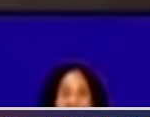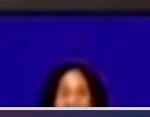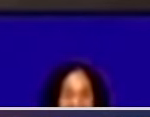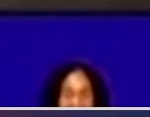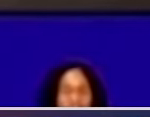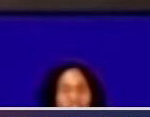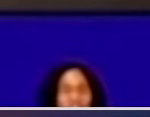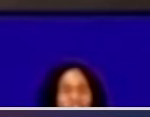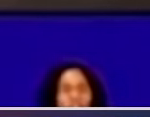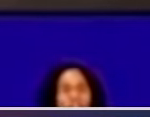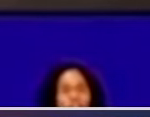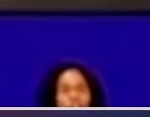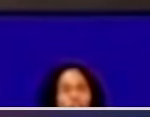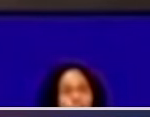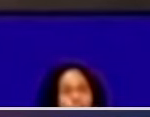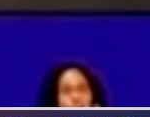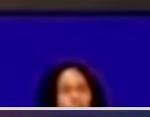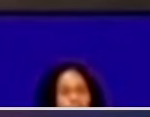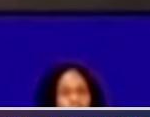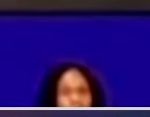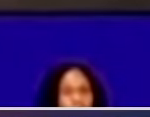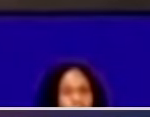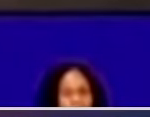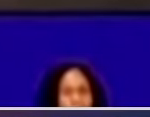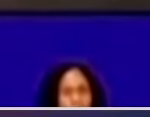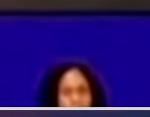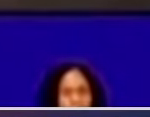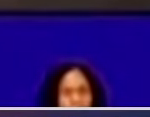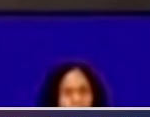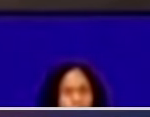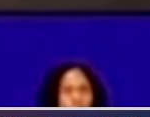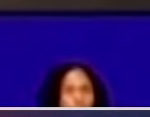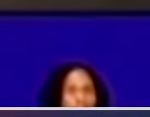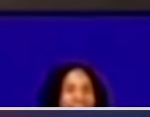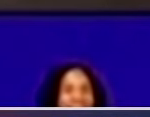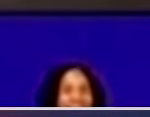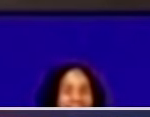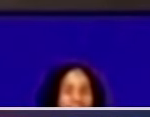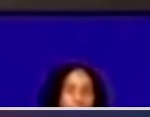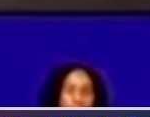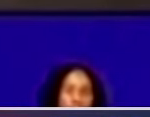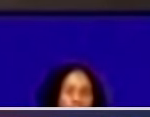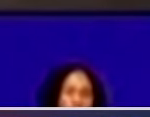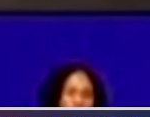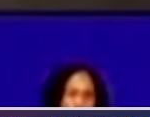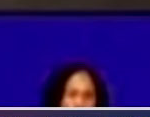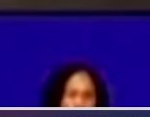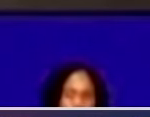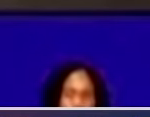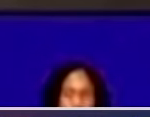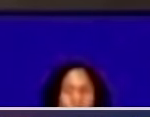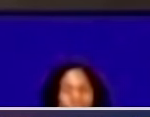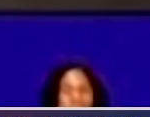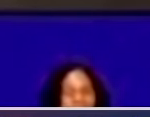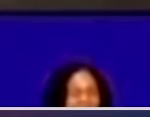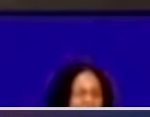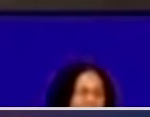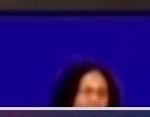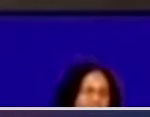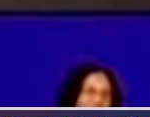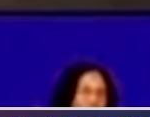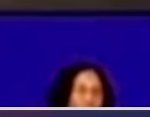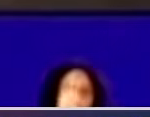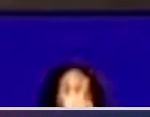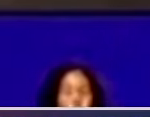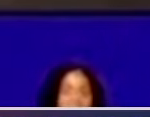the real ANC. For almost 3 decades, this government has done about